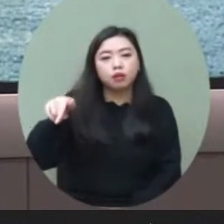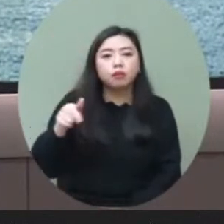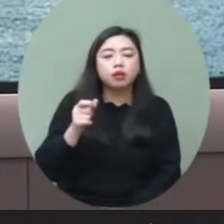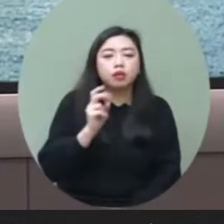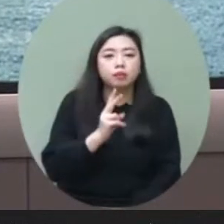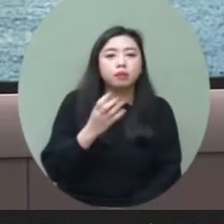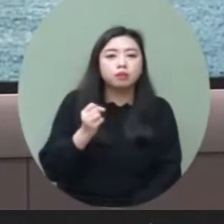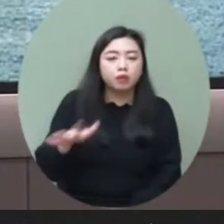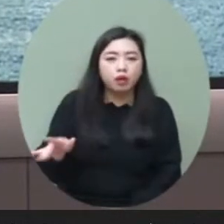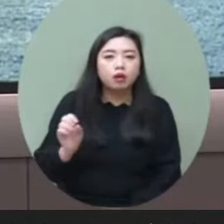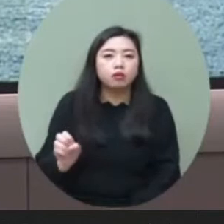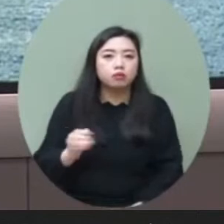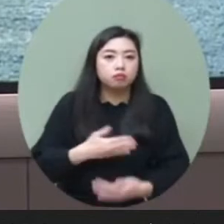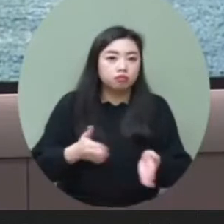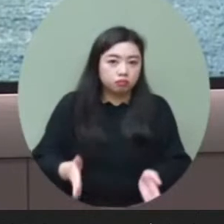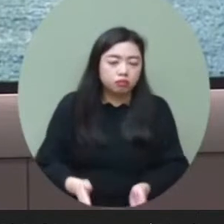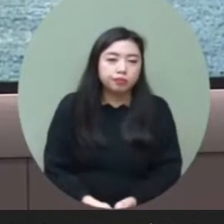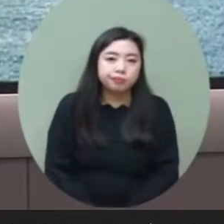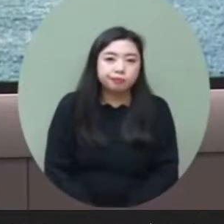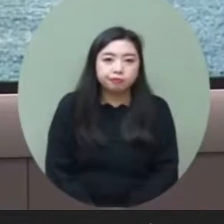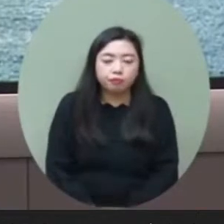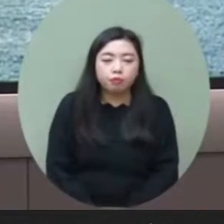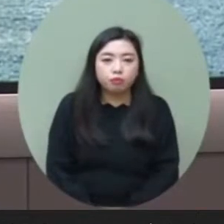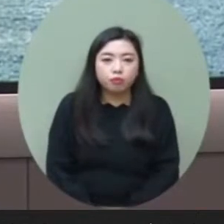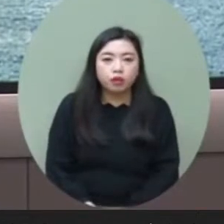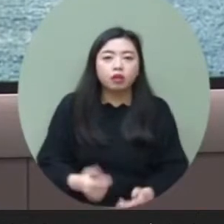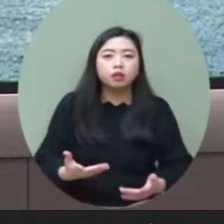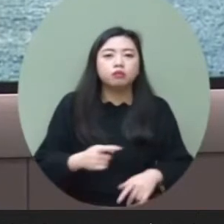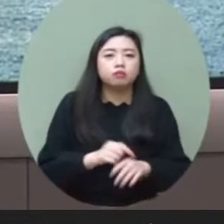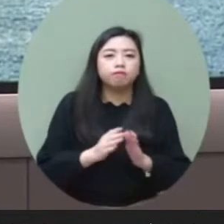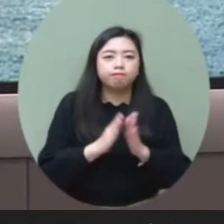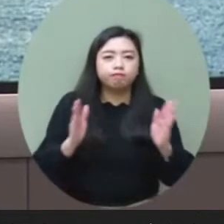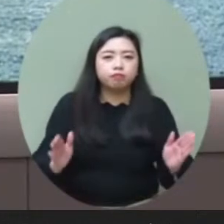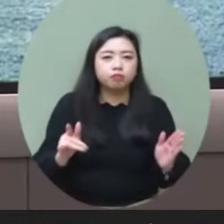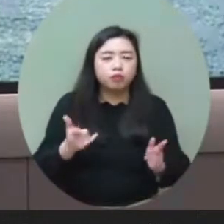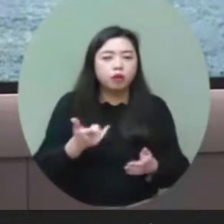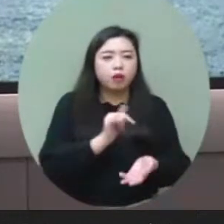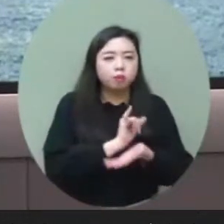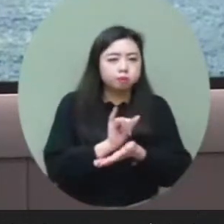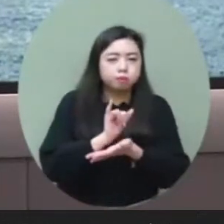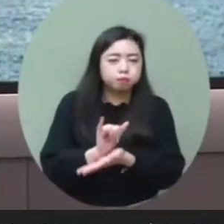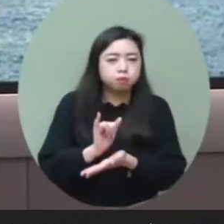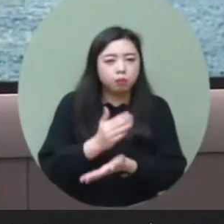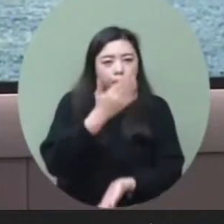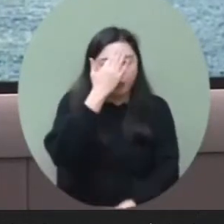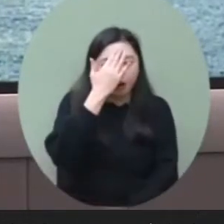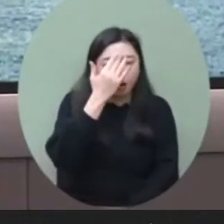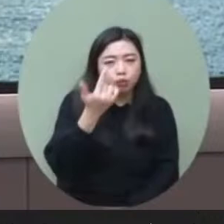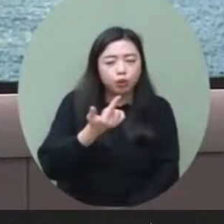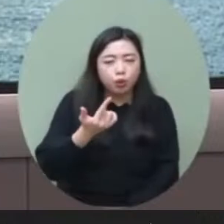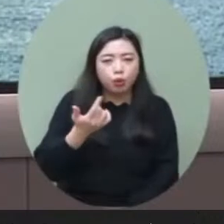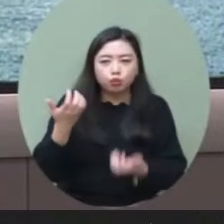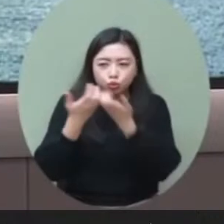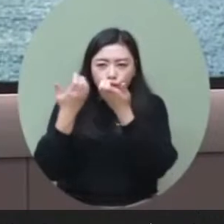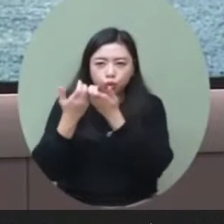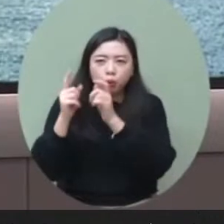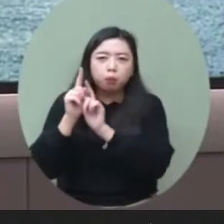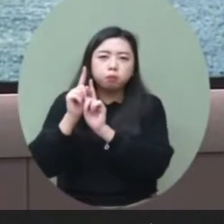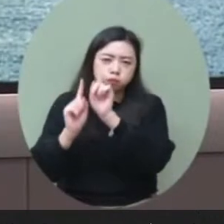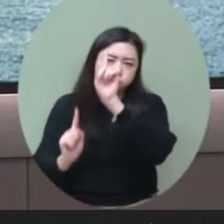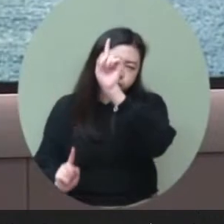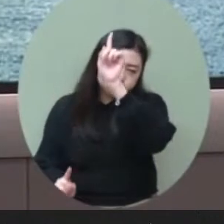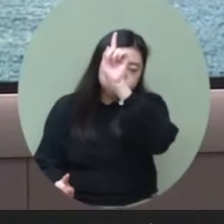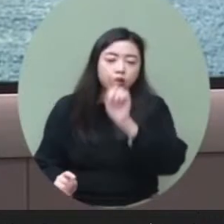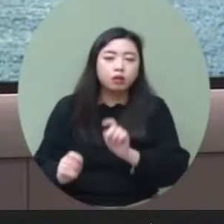are staying in the Dorset Tsuen Wan Community Isolation Facility due to